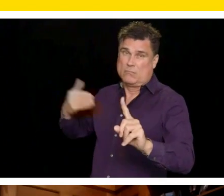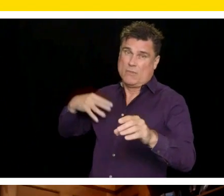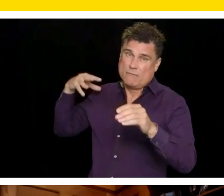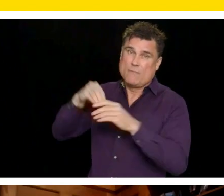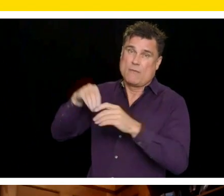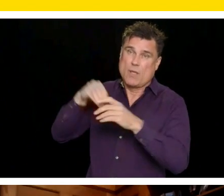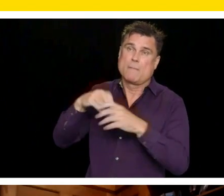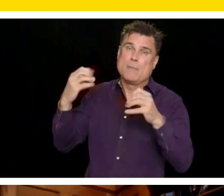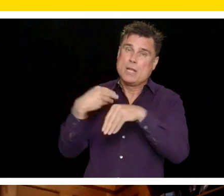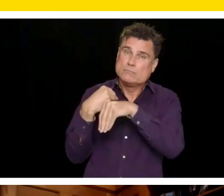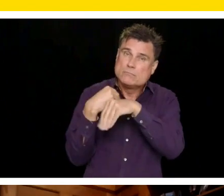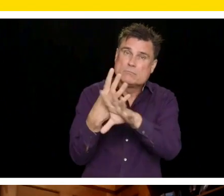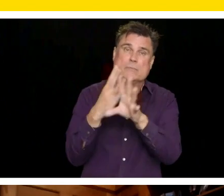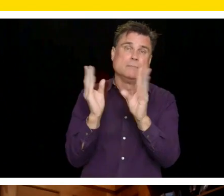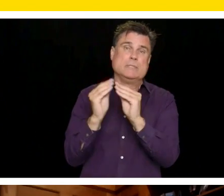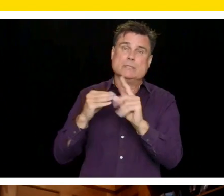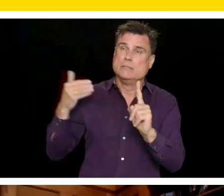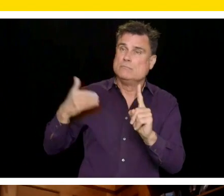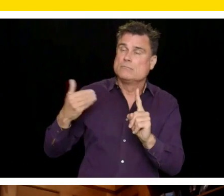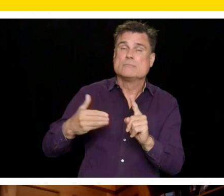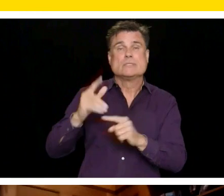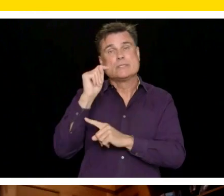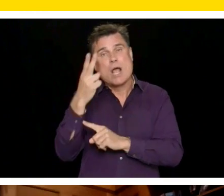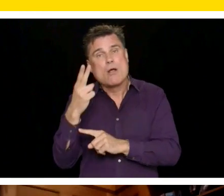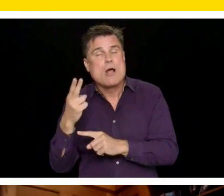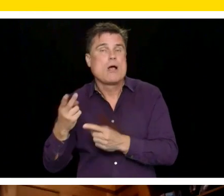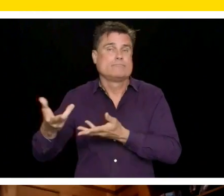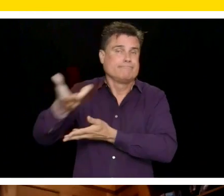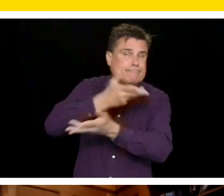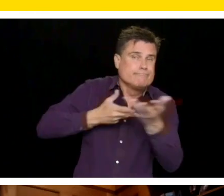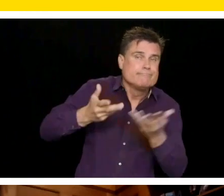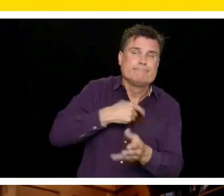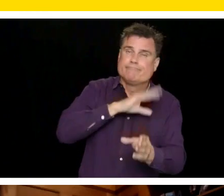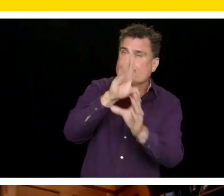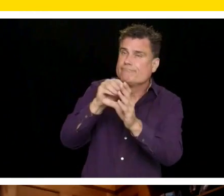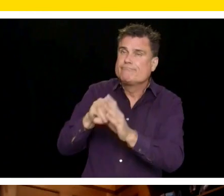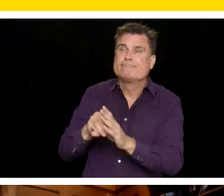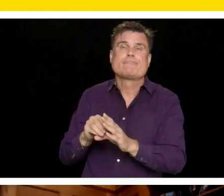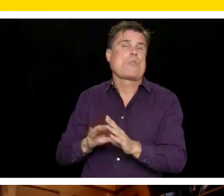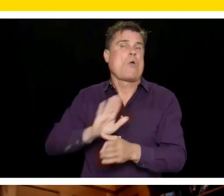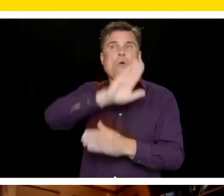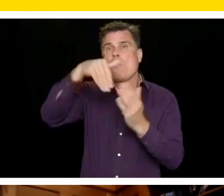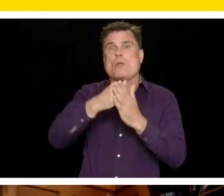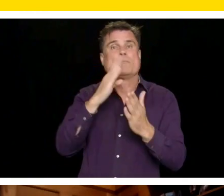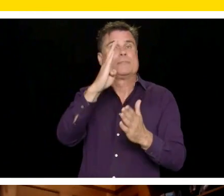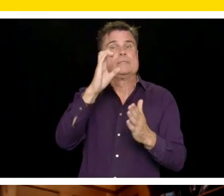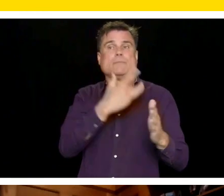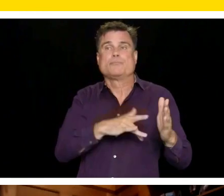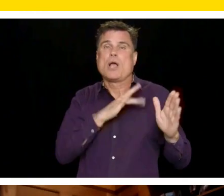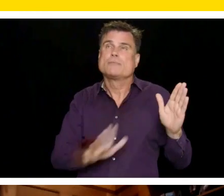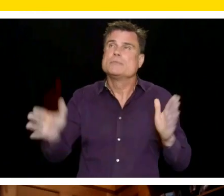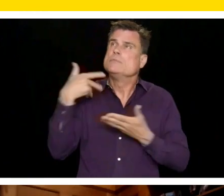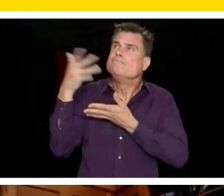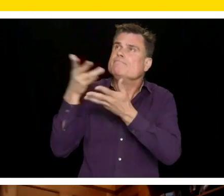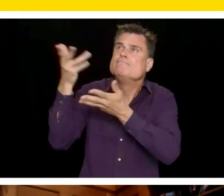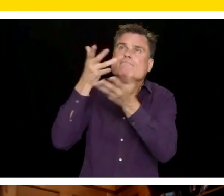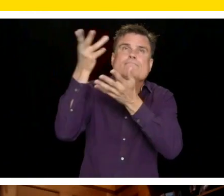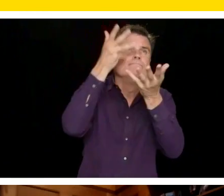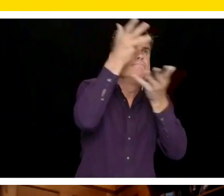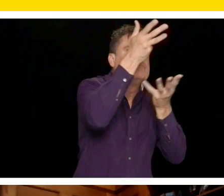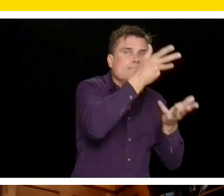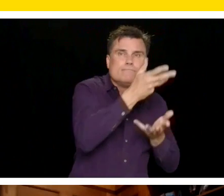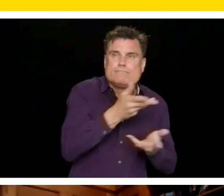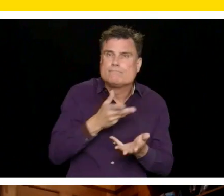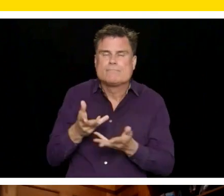And over the last 4 months, talking about how this pandemic has impacted small businesses all throughout